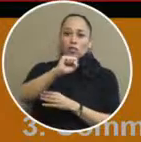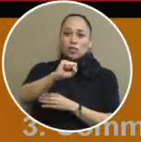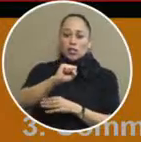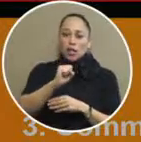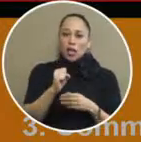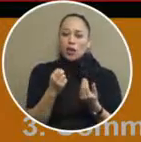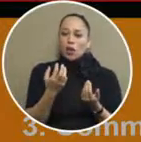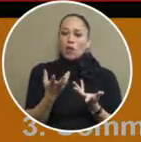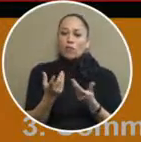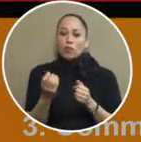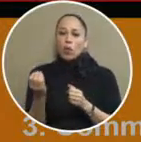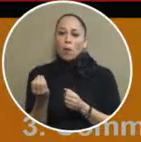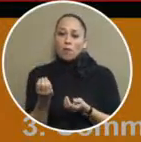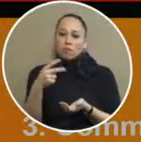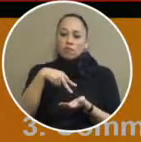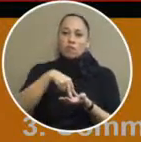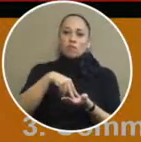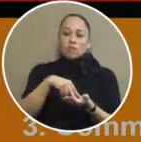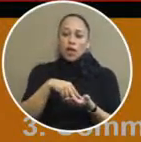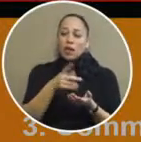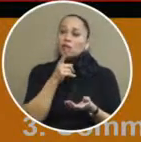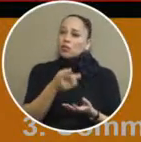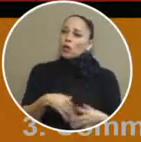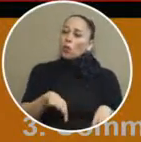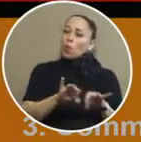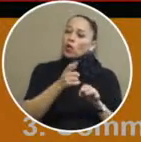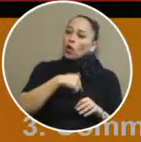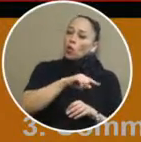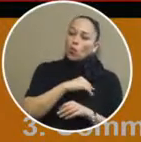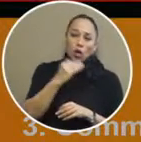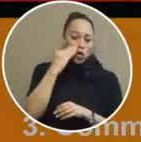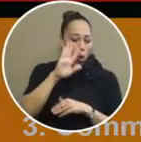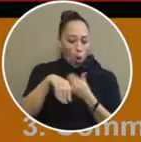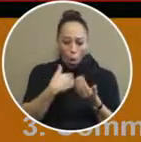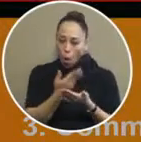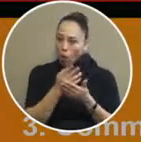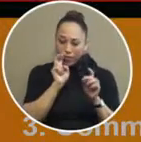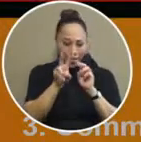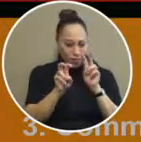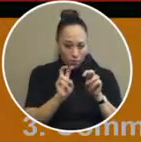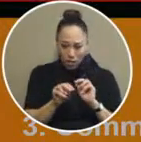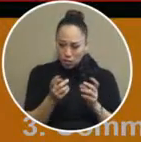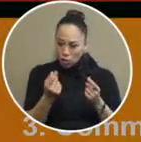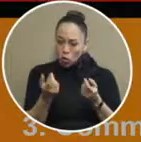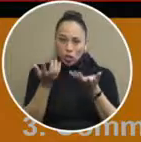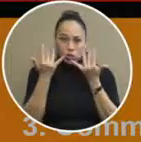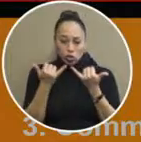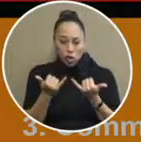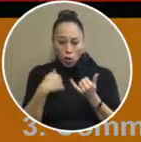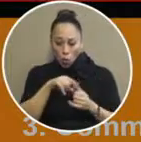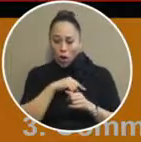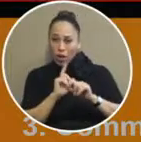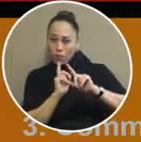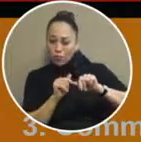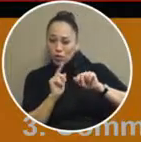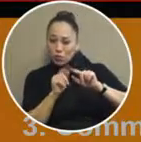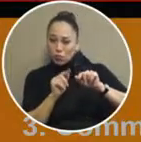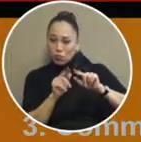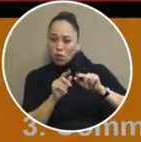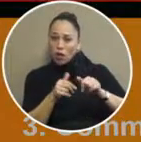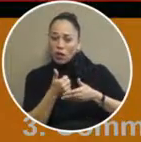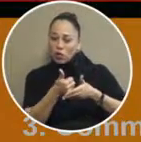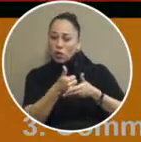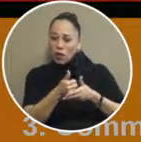recovery. It's important that we know that all of the investments that we are making today, while we are responding to the crisis, we